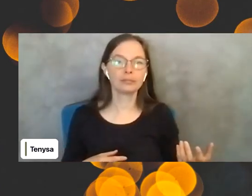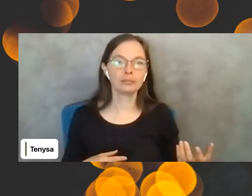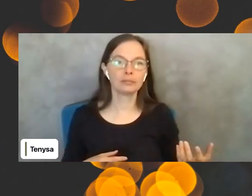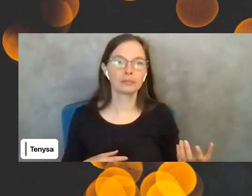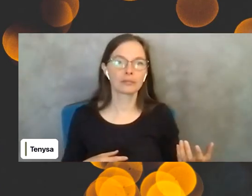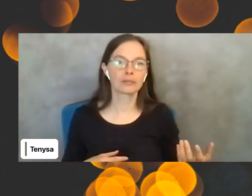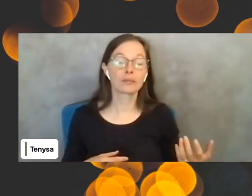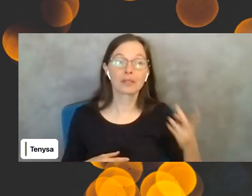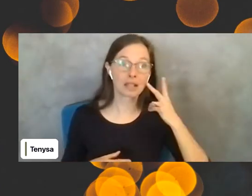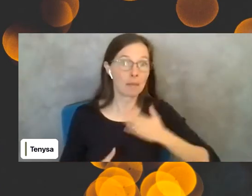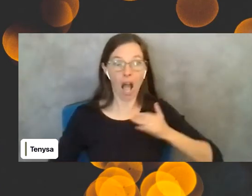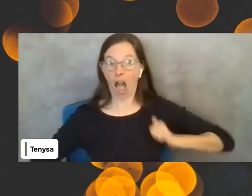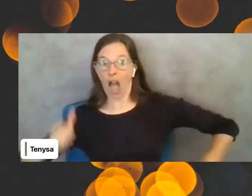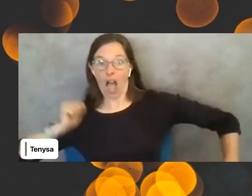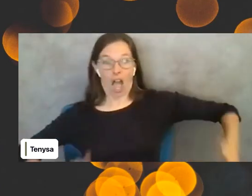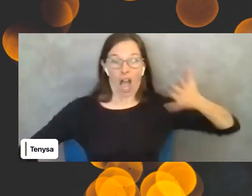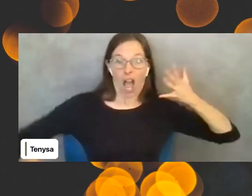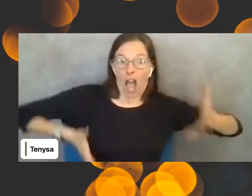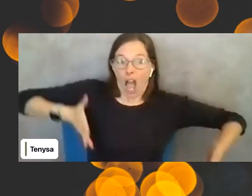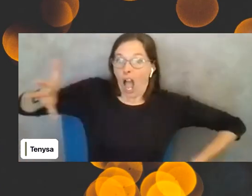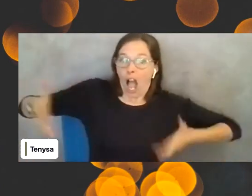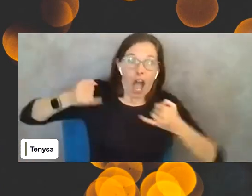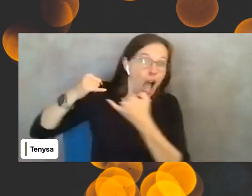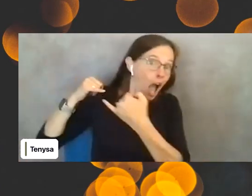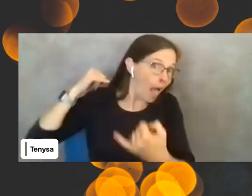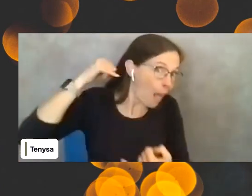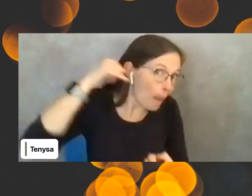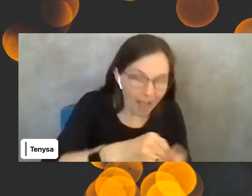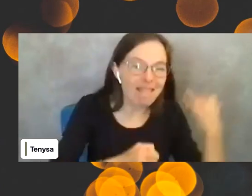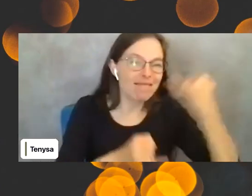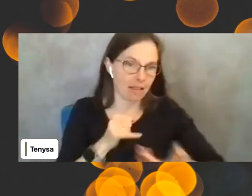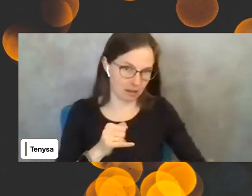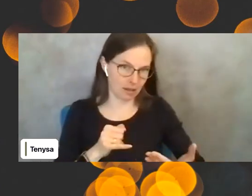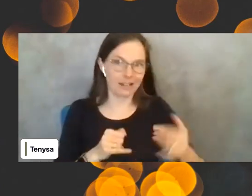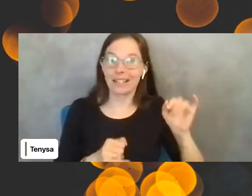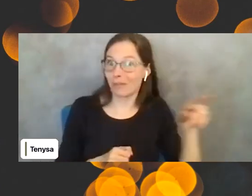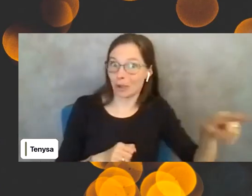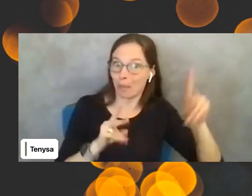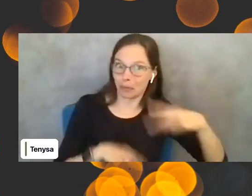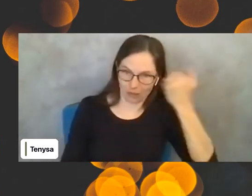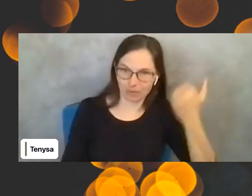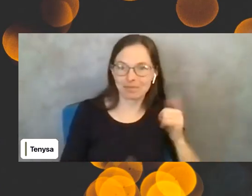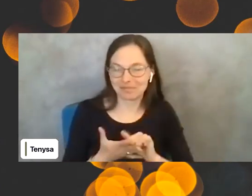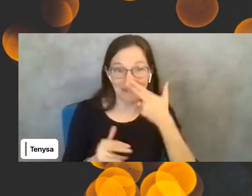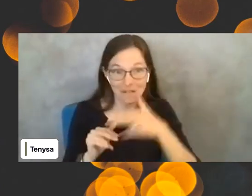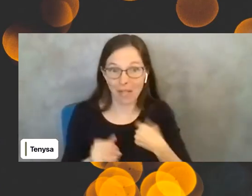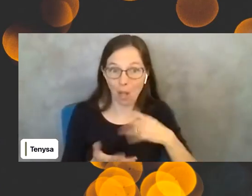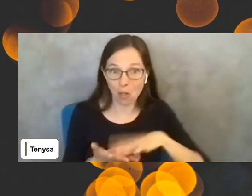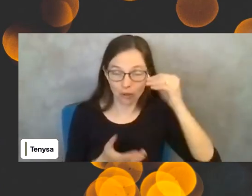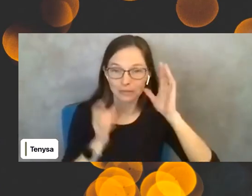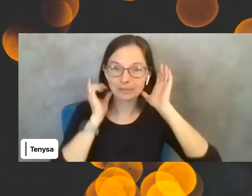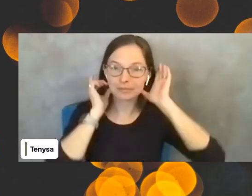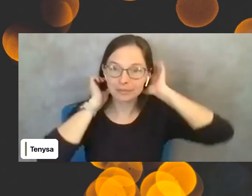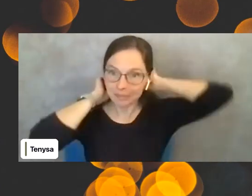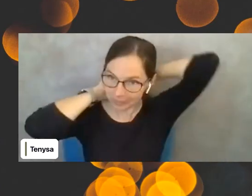that goes in there in case the person forgets. So that was a fun thing that I learned because I have a